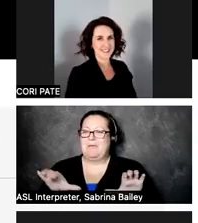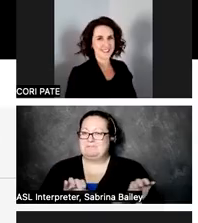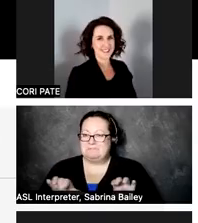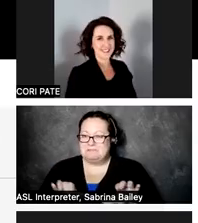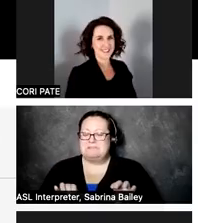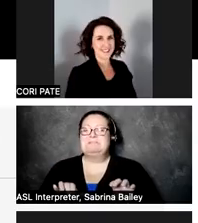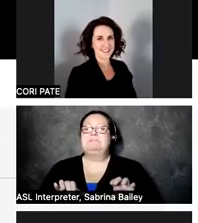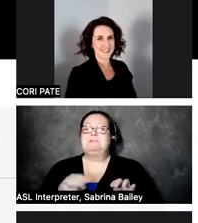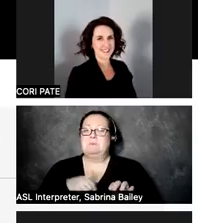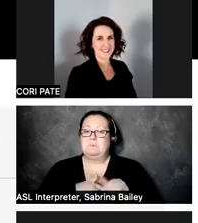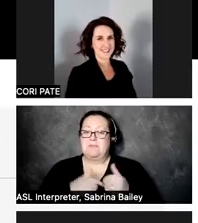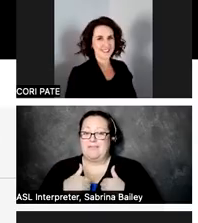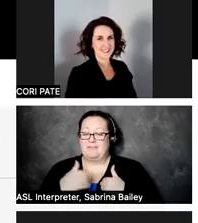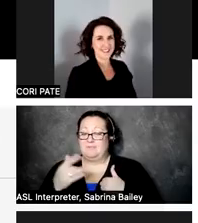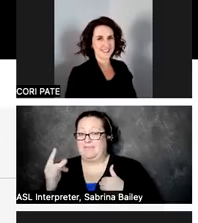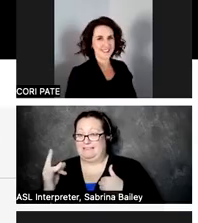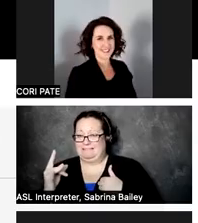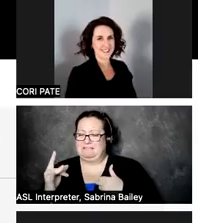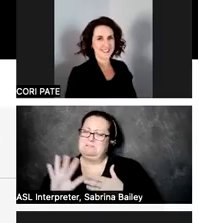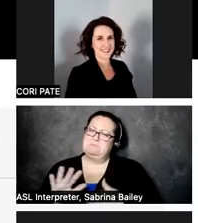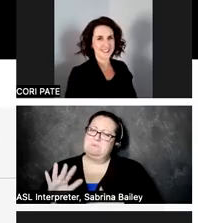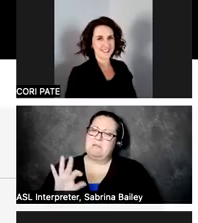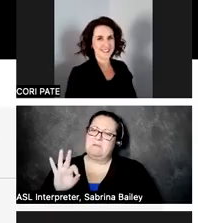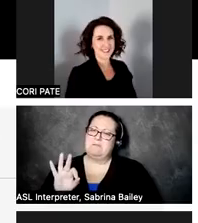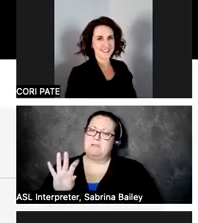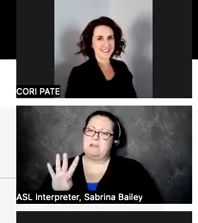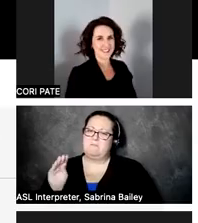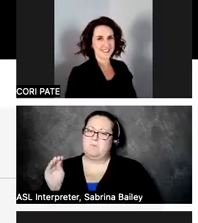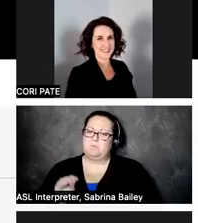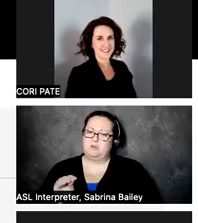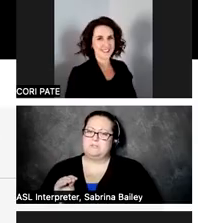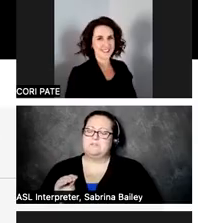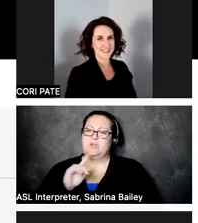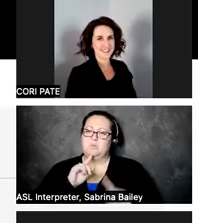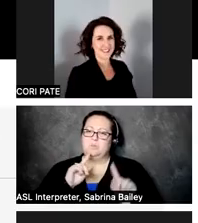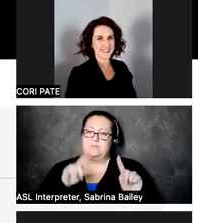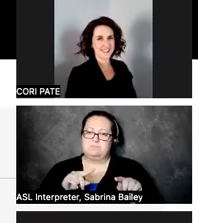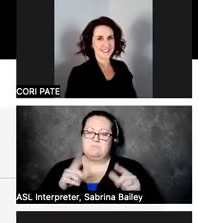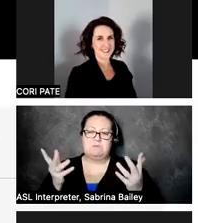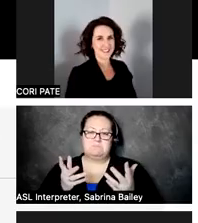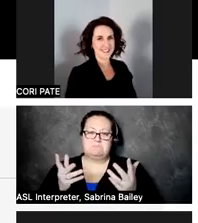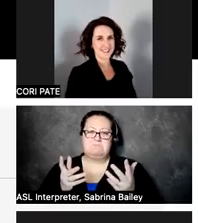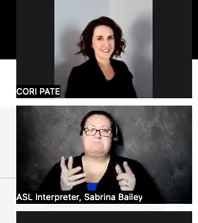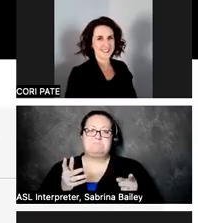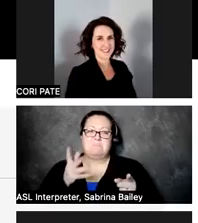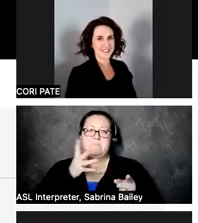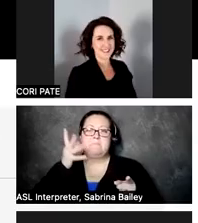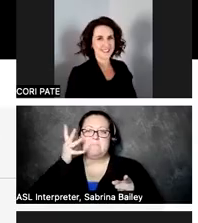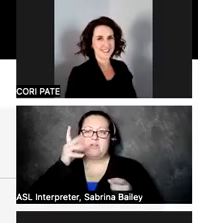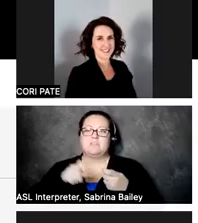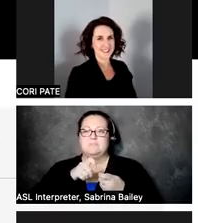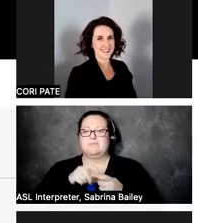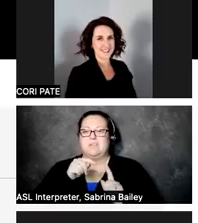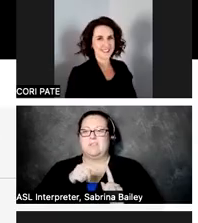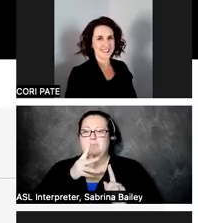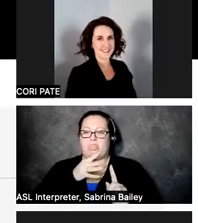of now 18, so about 94% of the responses parents, specifically mother. So